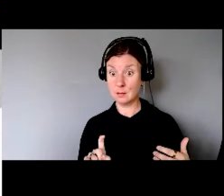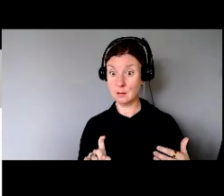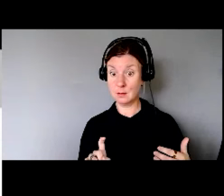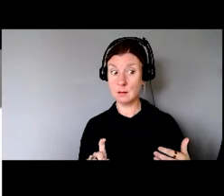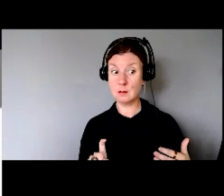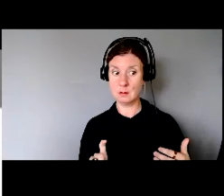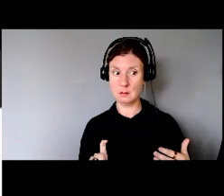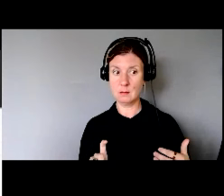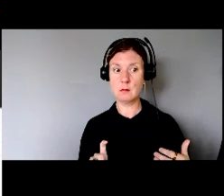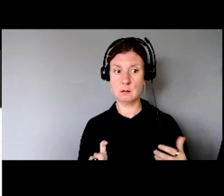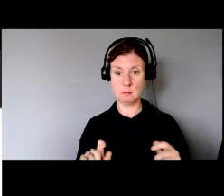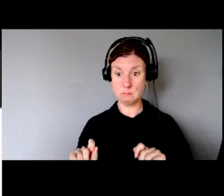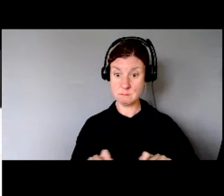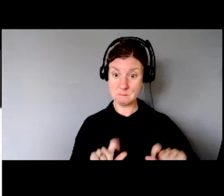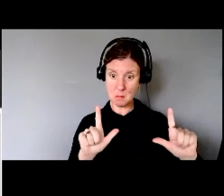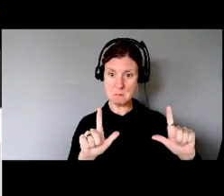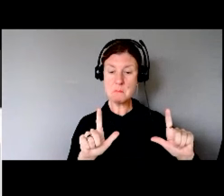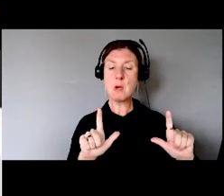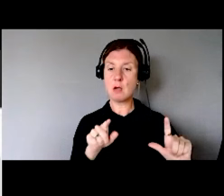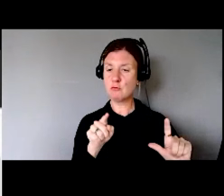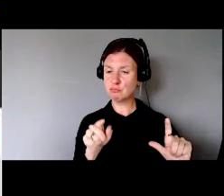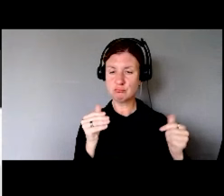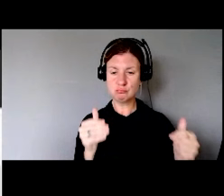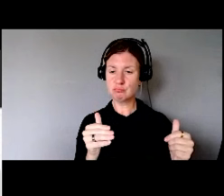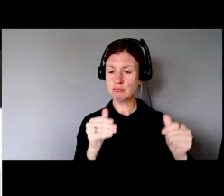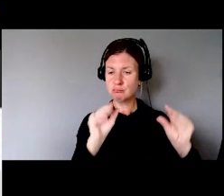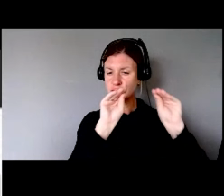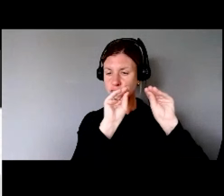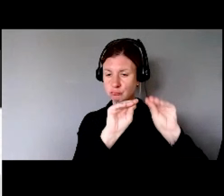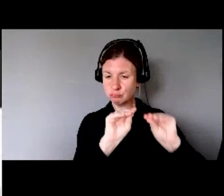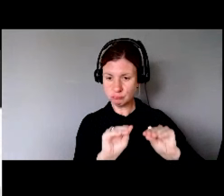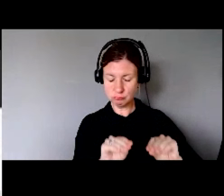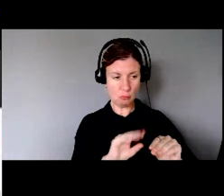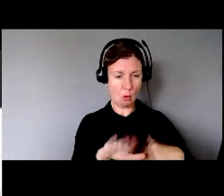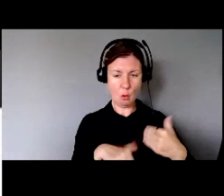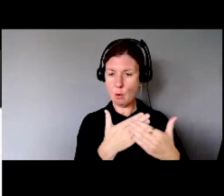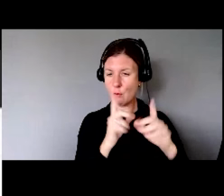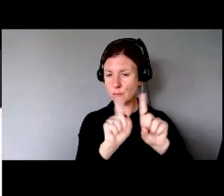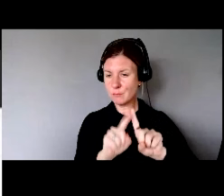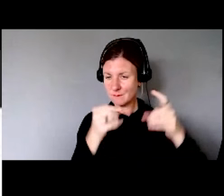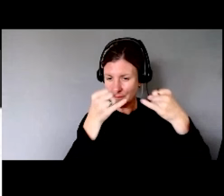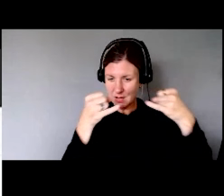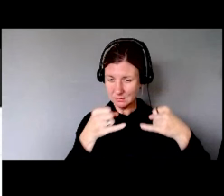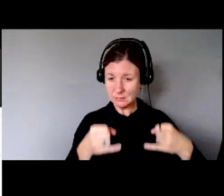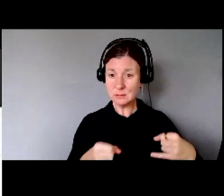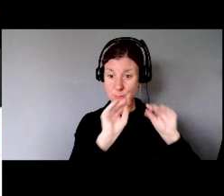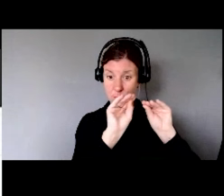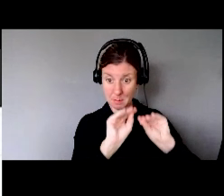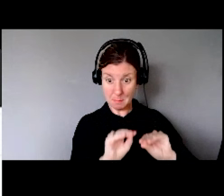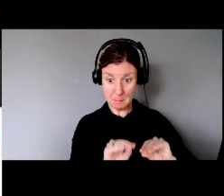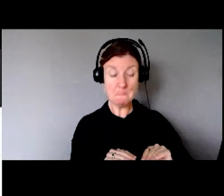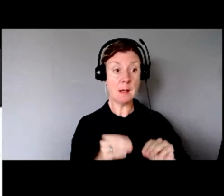Profile, you will be able to update all of the fields in your profile. And when you have completed your